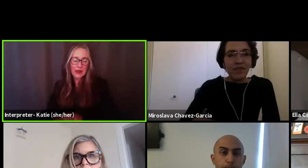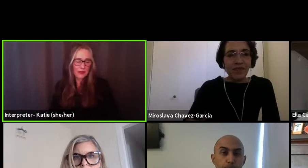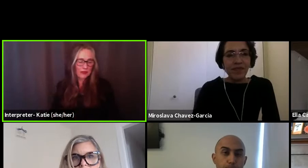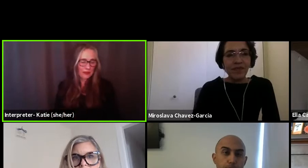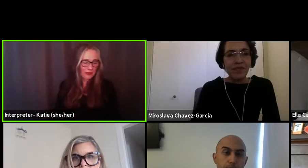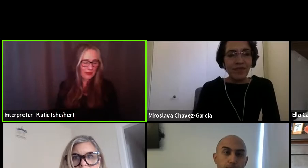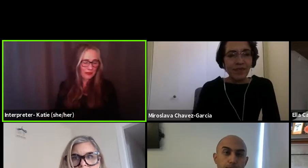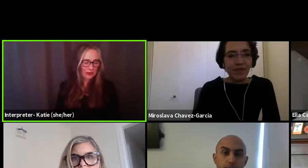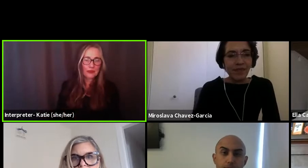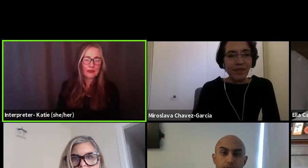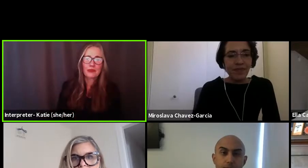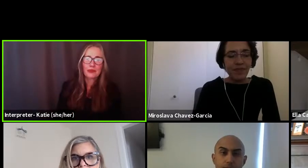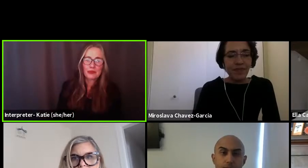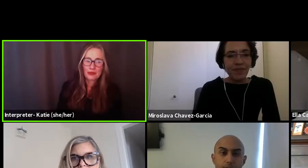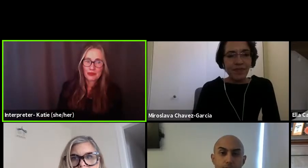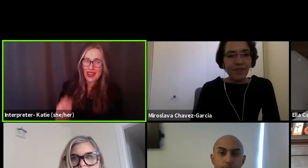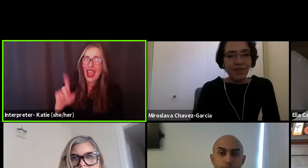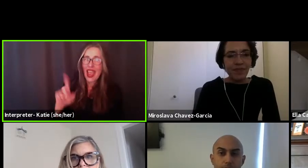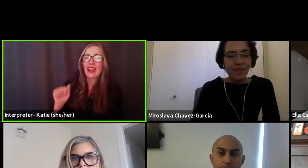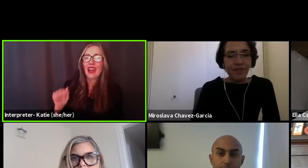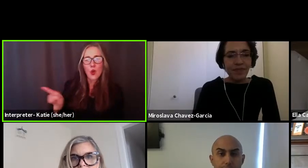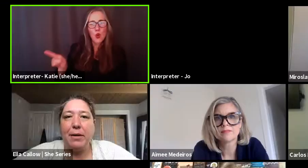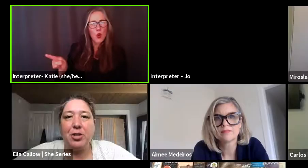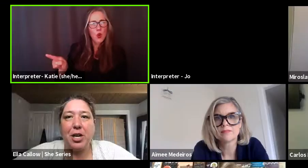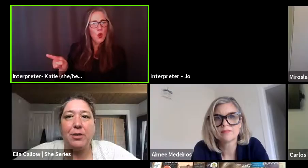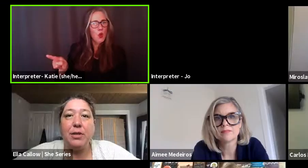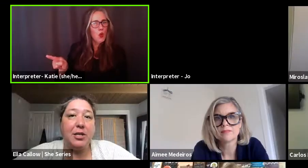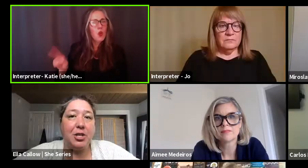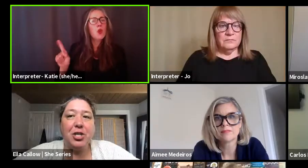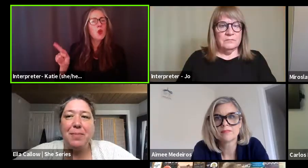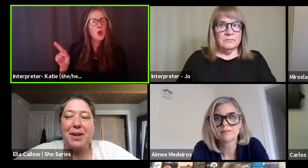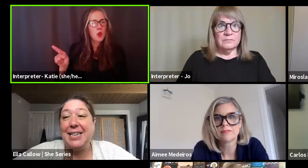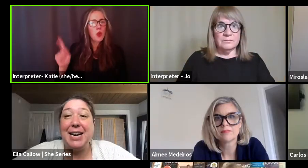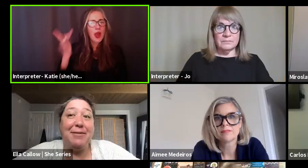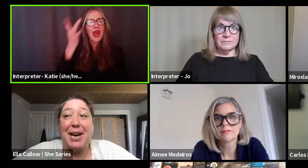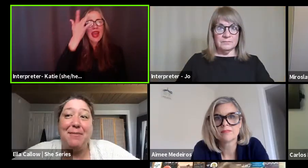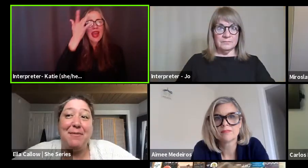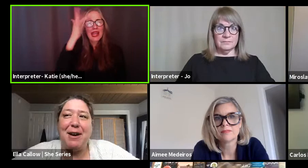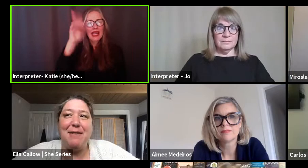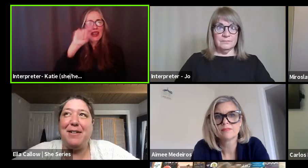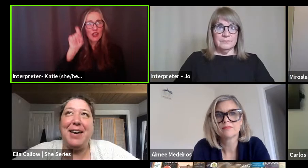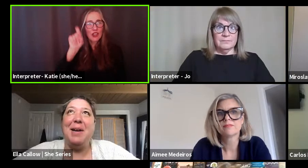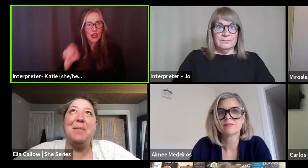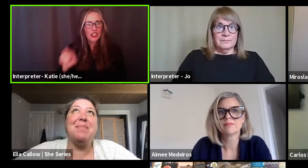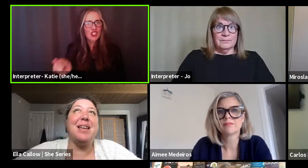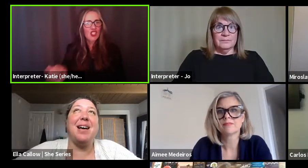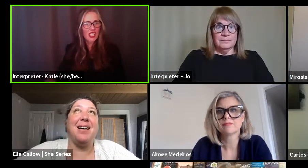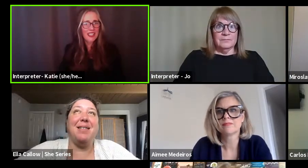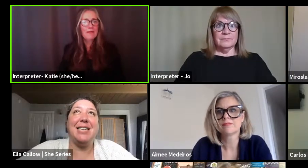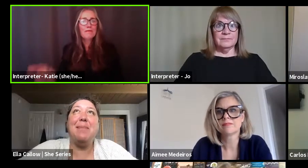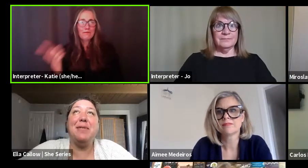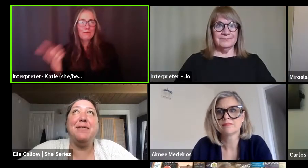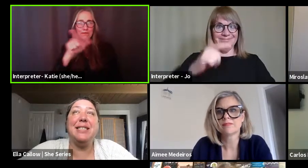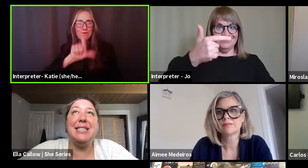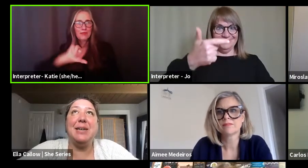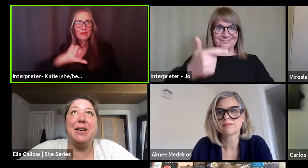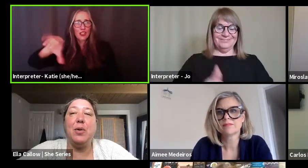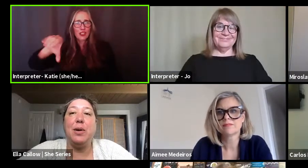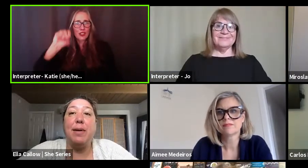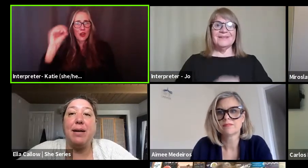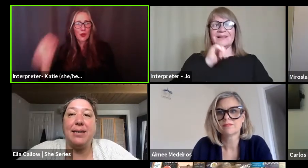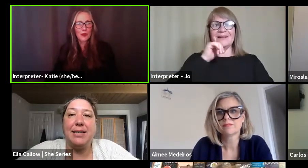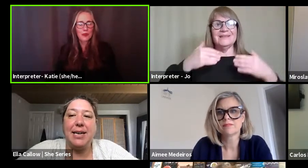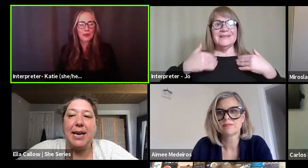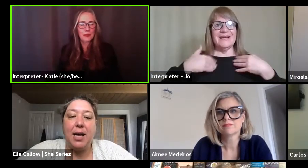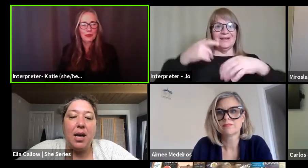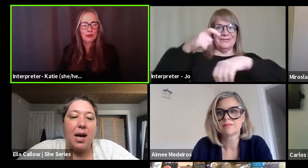complete disordering and undoing of the parent-child relationship and i didn't have time for every type of system in